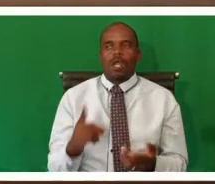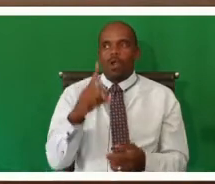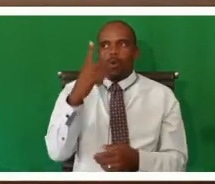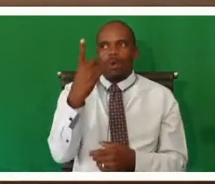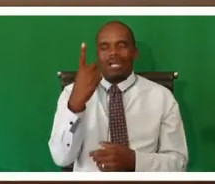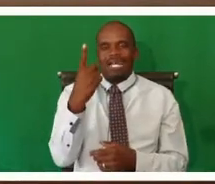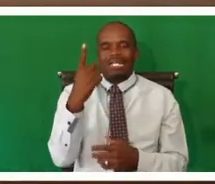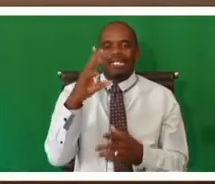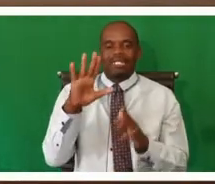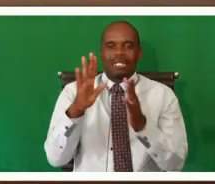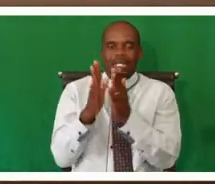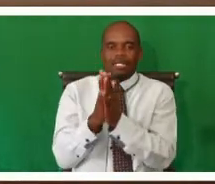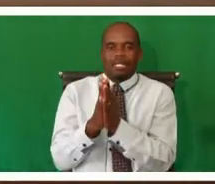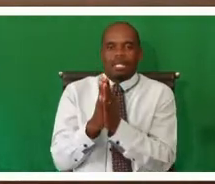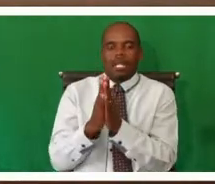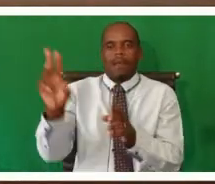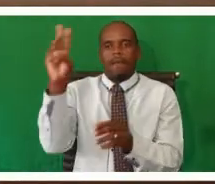the year